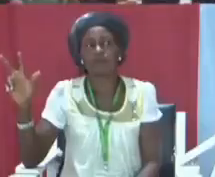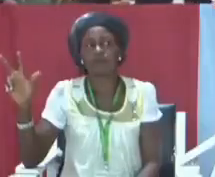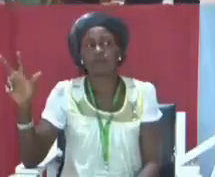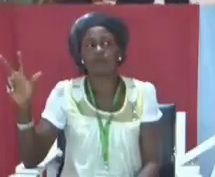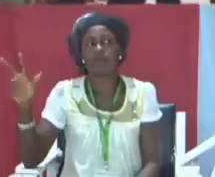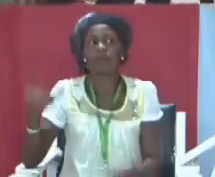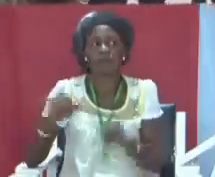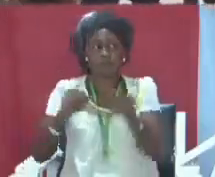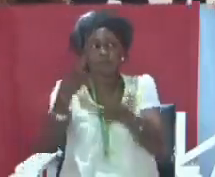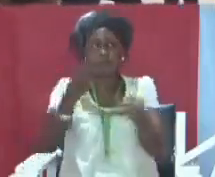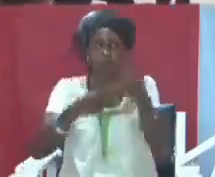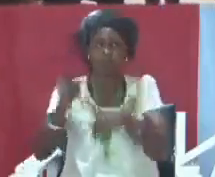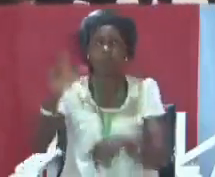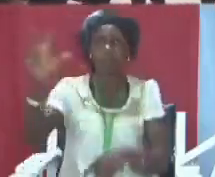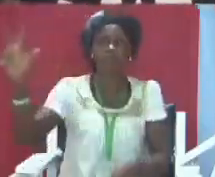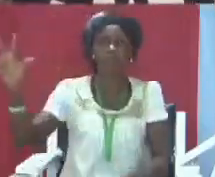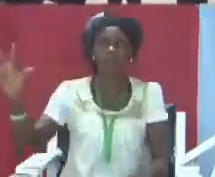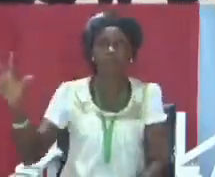Keep coming. Three.